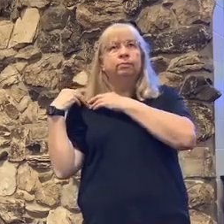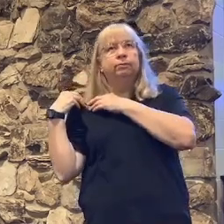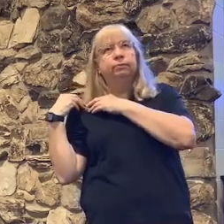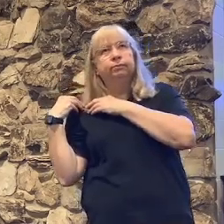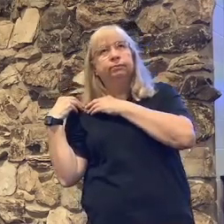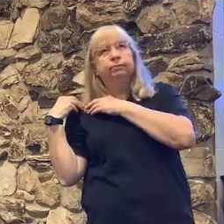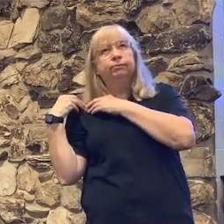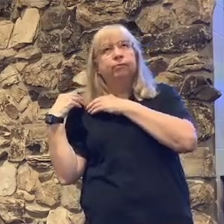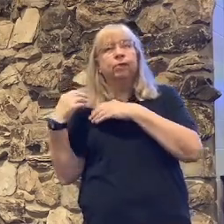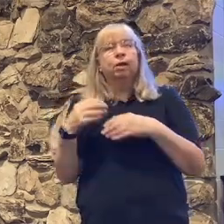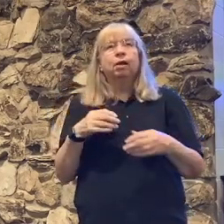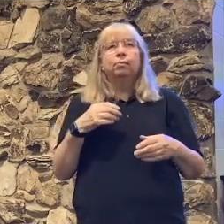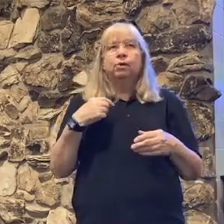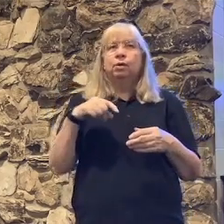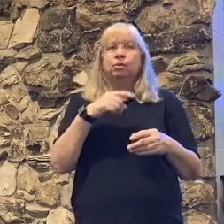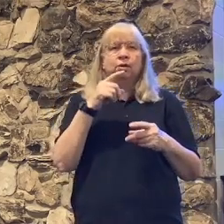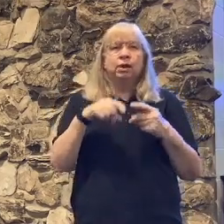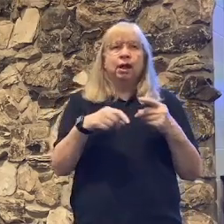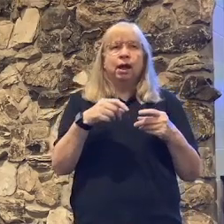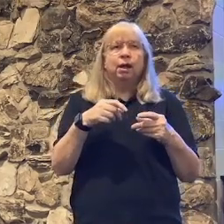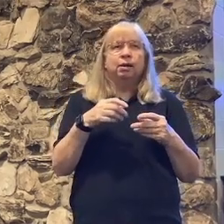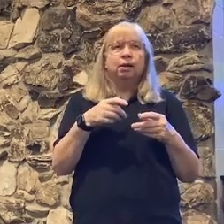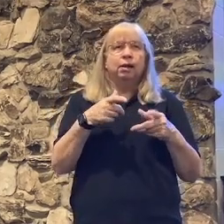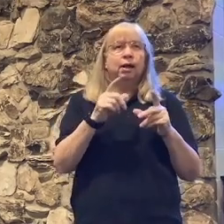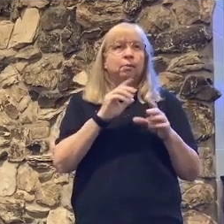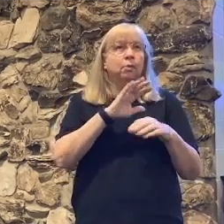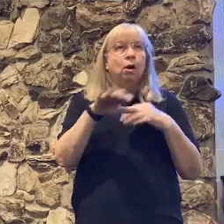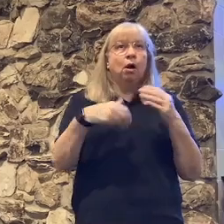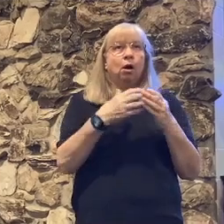And although we can't quite let them all go,